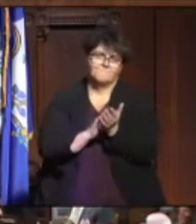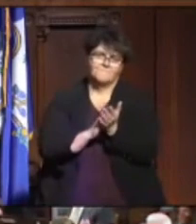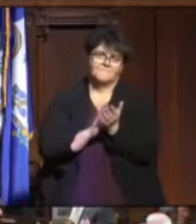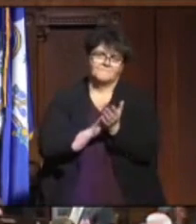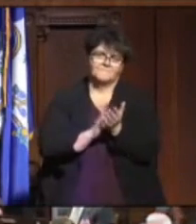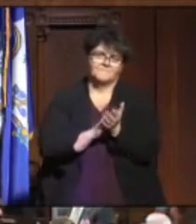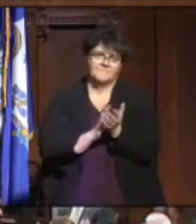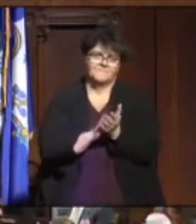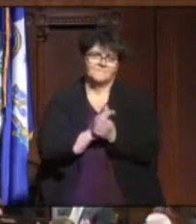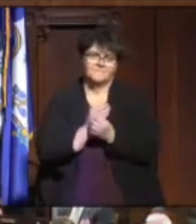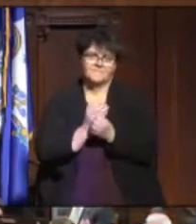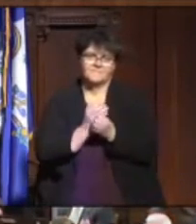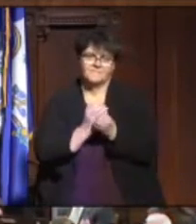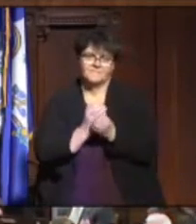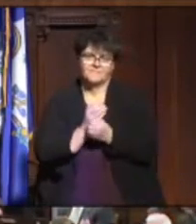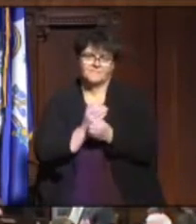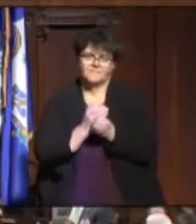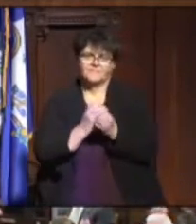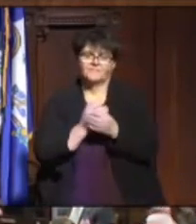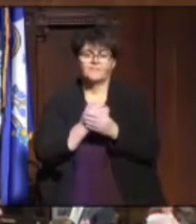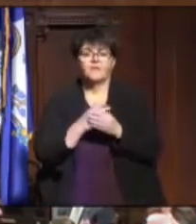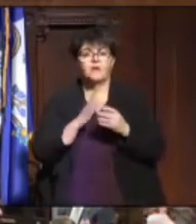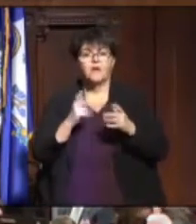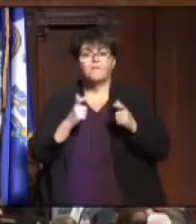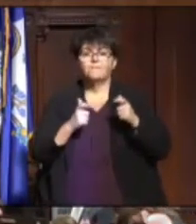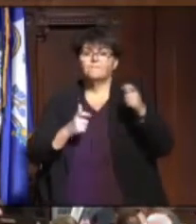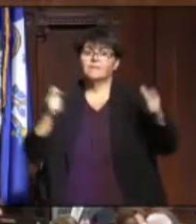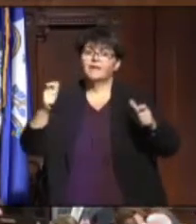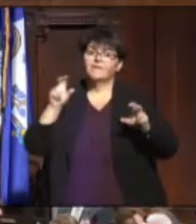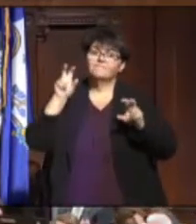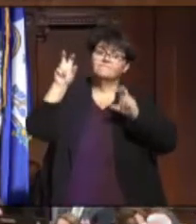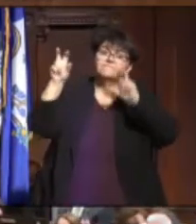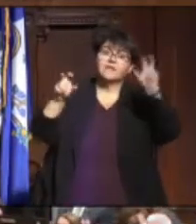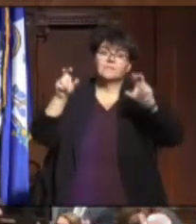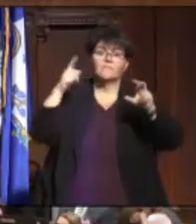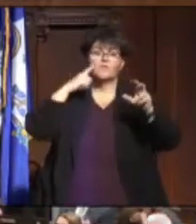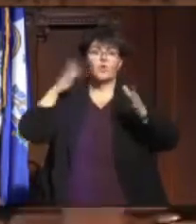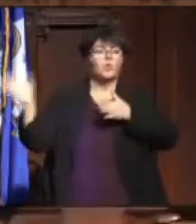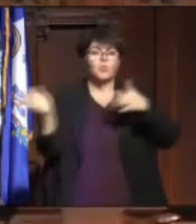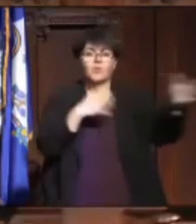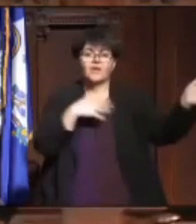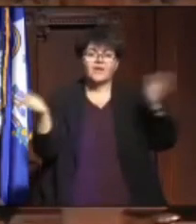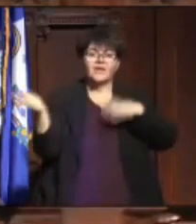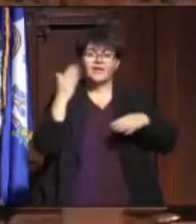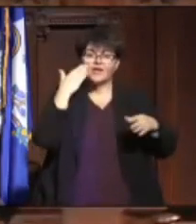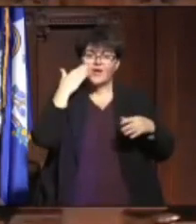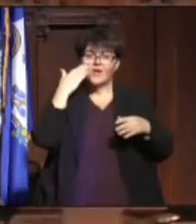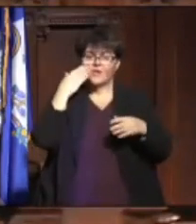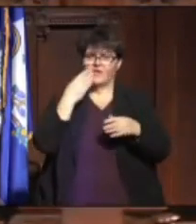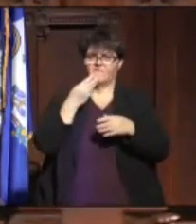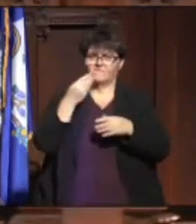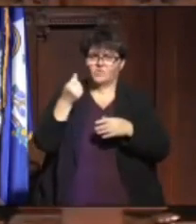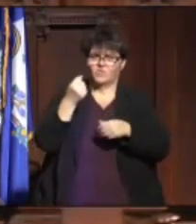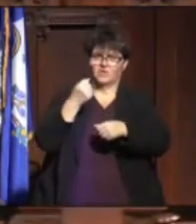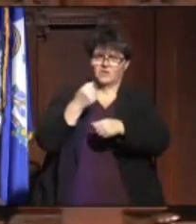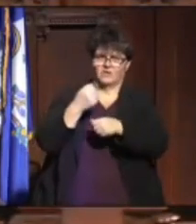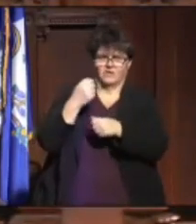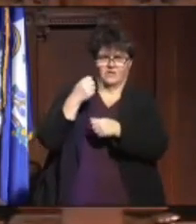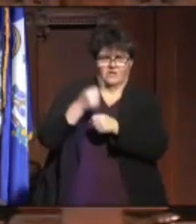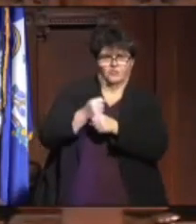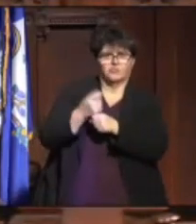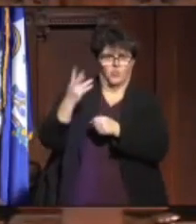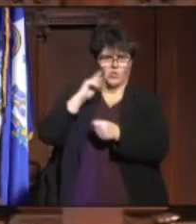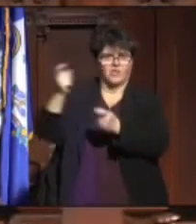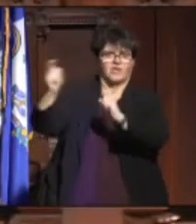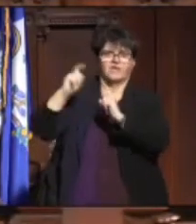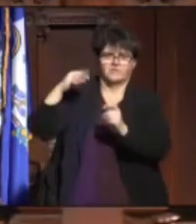Our big investment in wind power should turn on over the next few years, adding capacity at another fixed price. And Commissioner